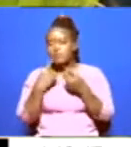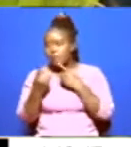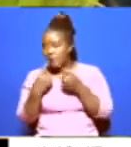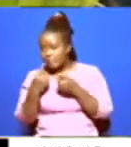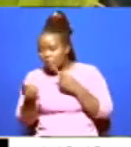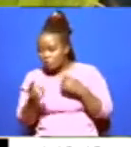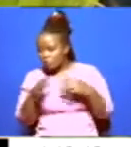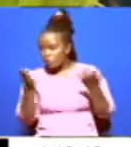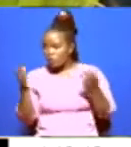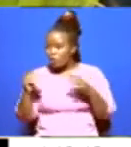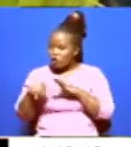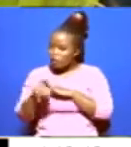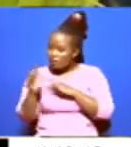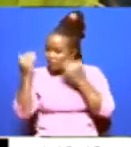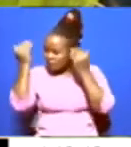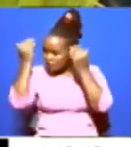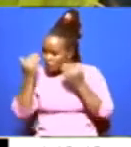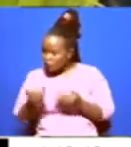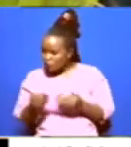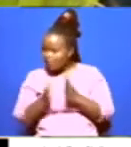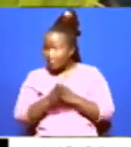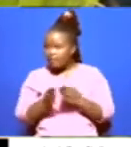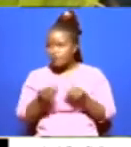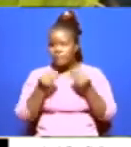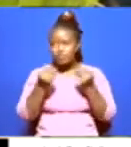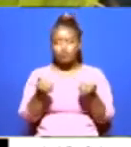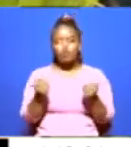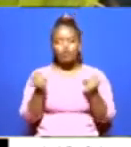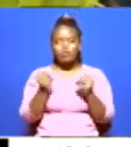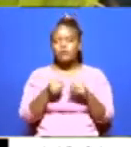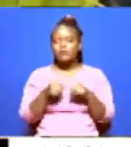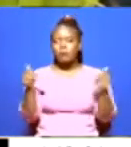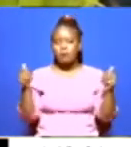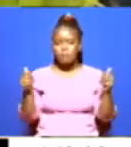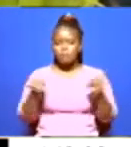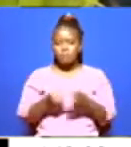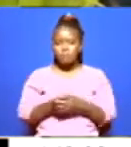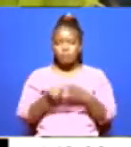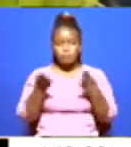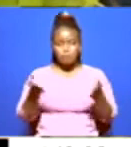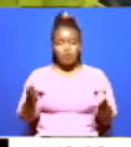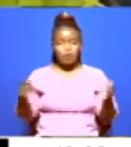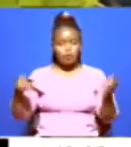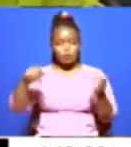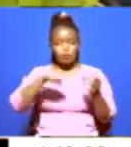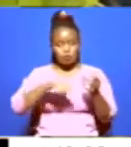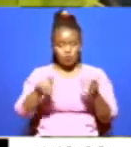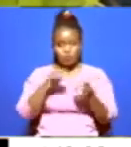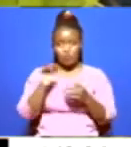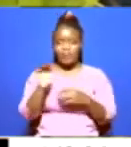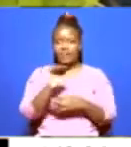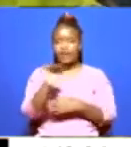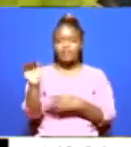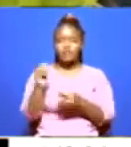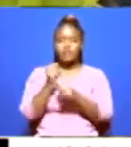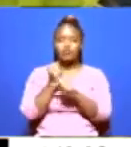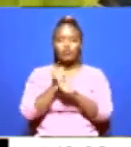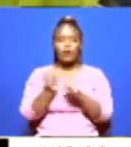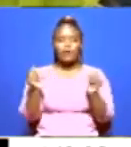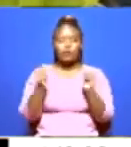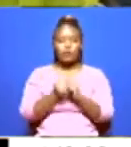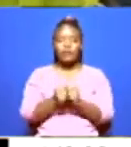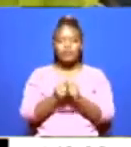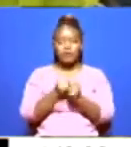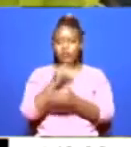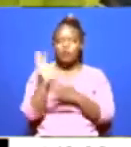court and it can be resolved expeditiously. So all of us are called to work together, state and non-state